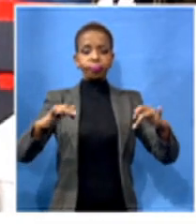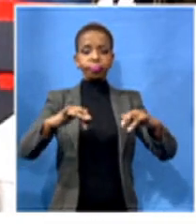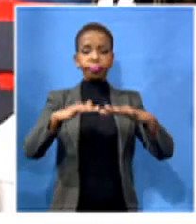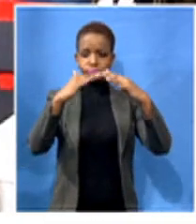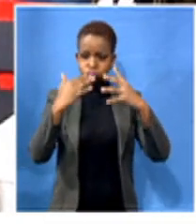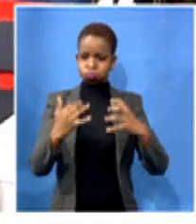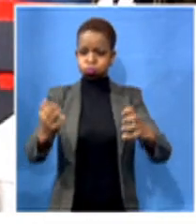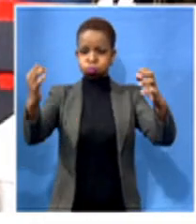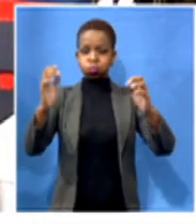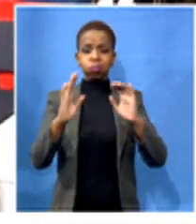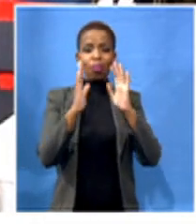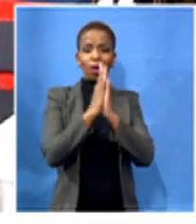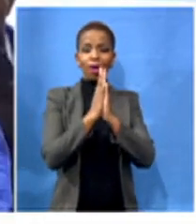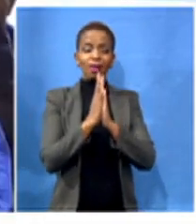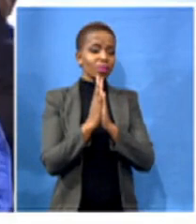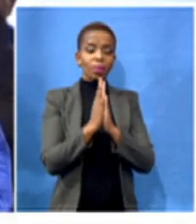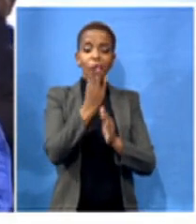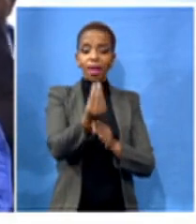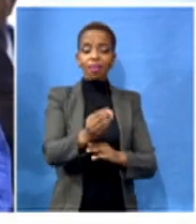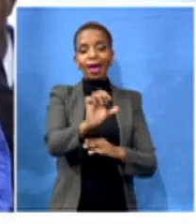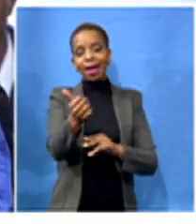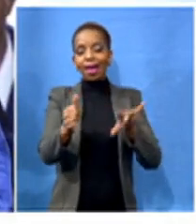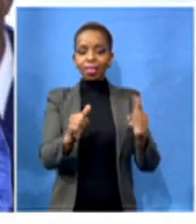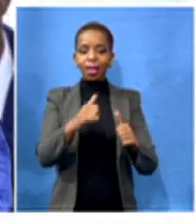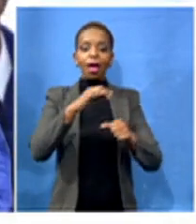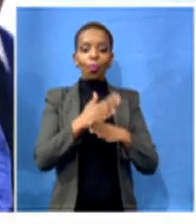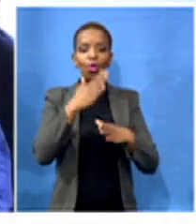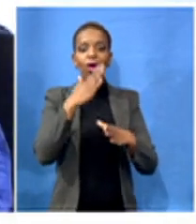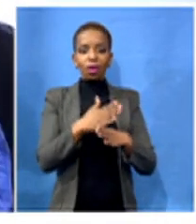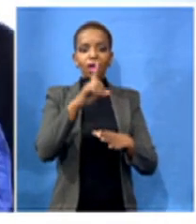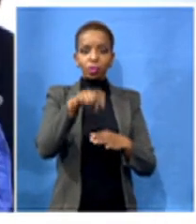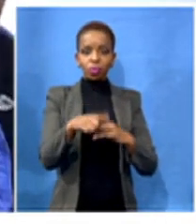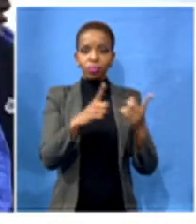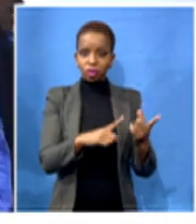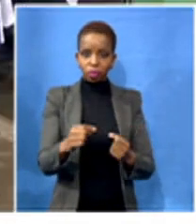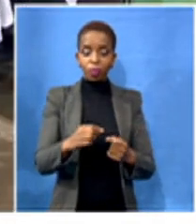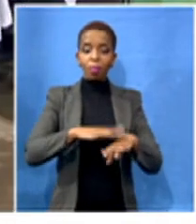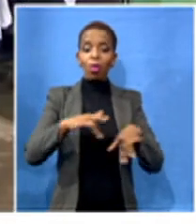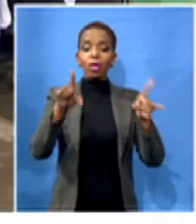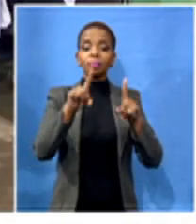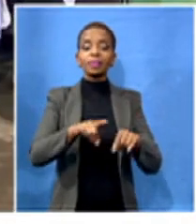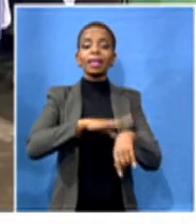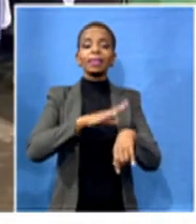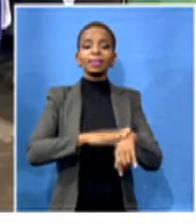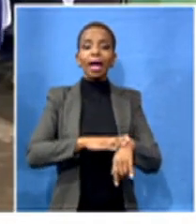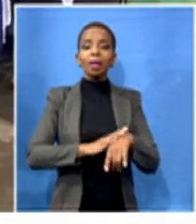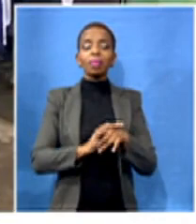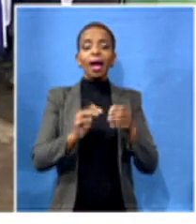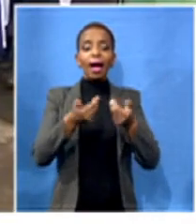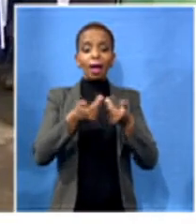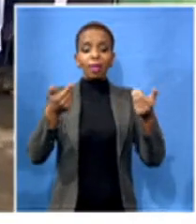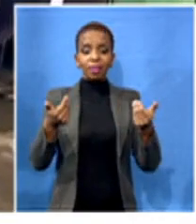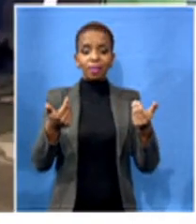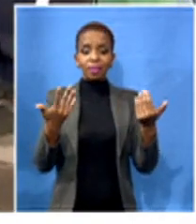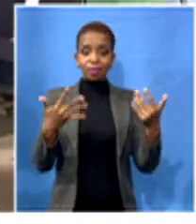for a very long time, especially since the collapse of apartheid. So they need to do that. But more importantly,